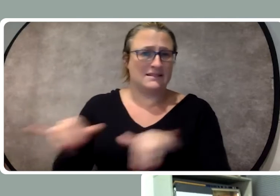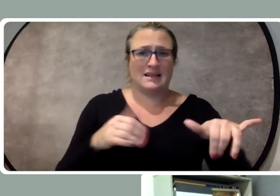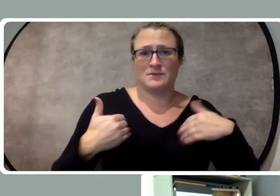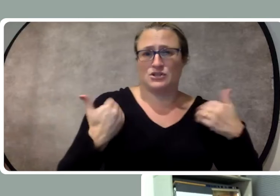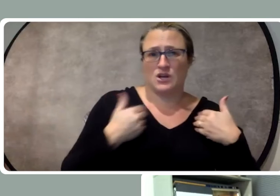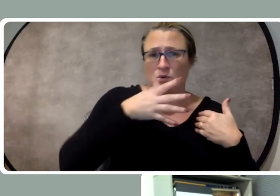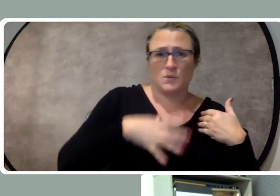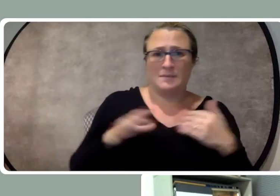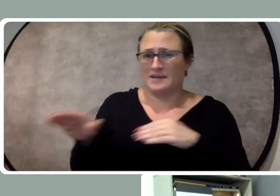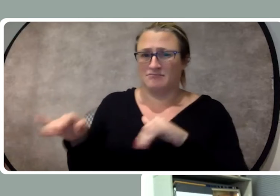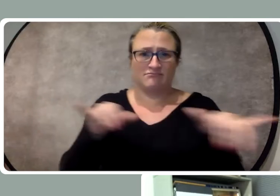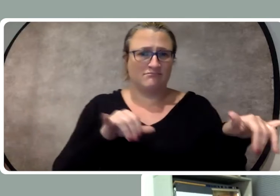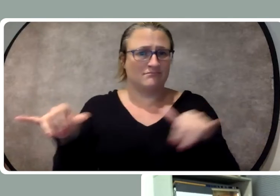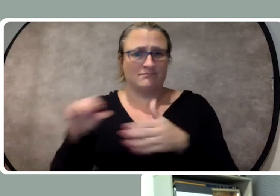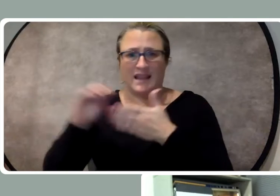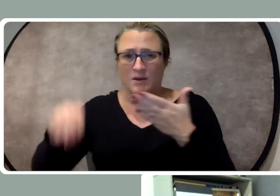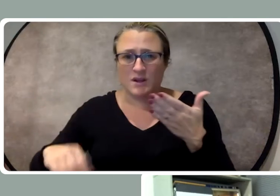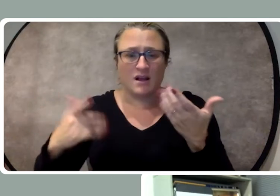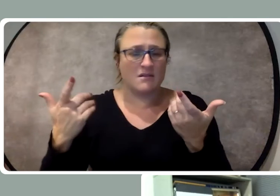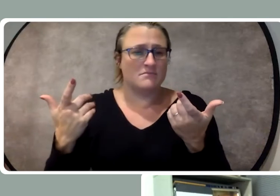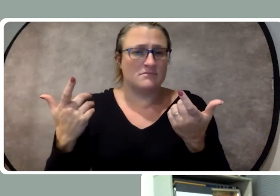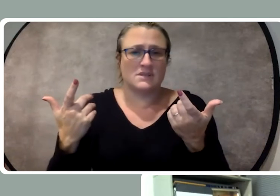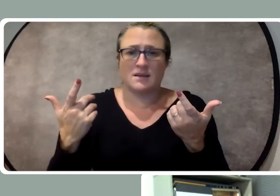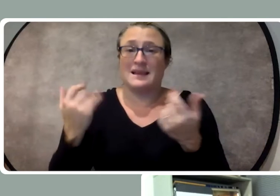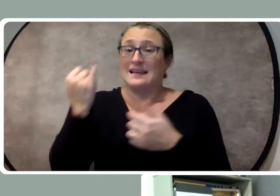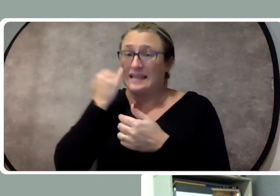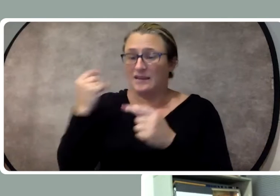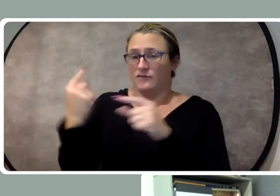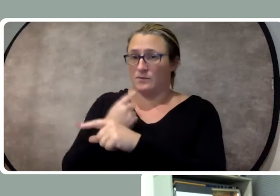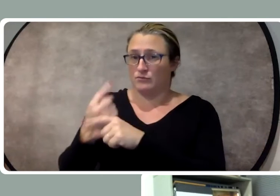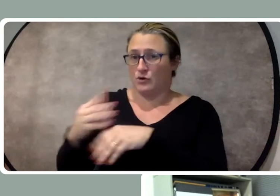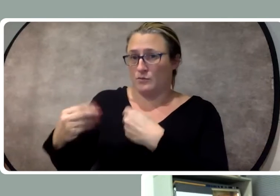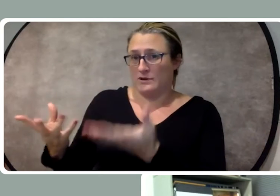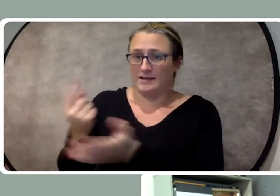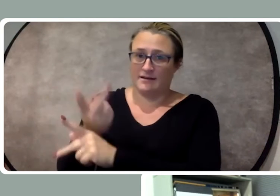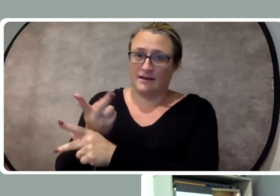of, outcomes if they receive appropriate standard of care.